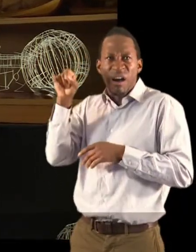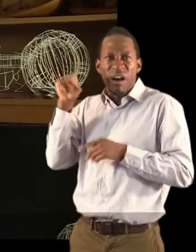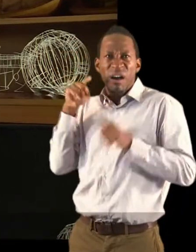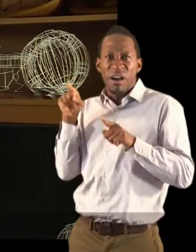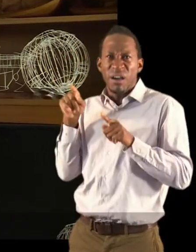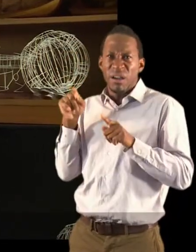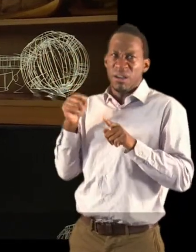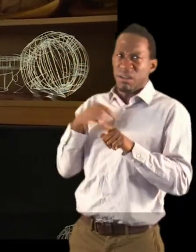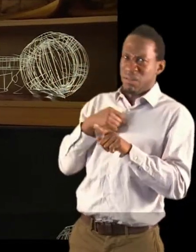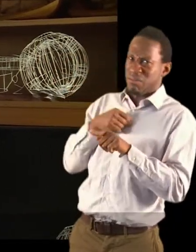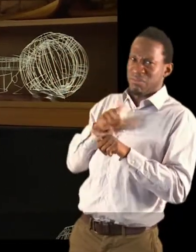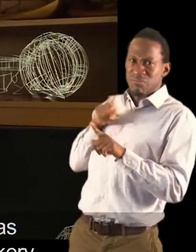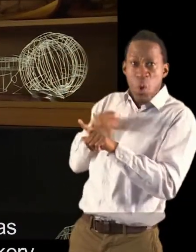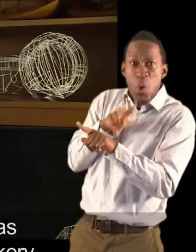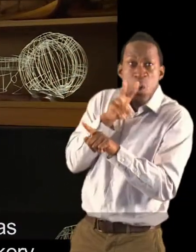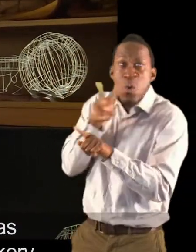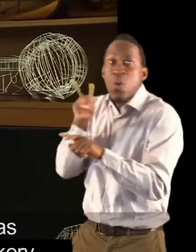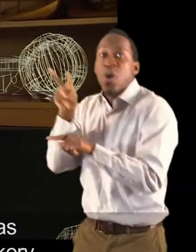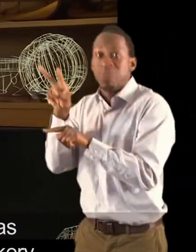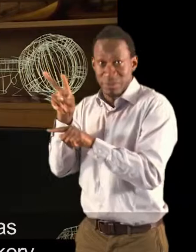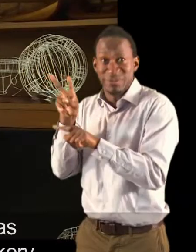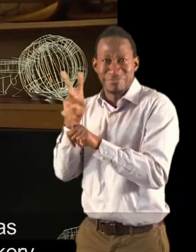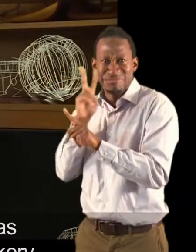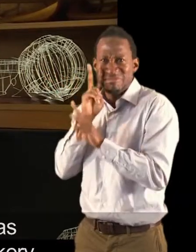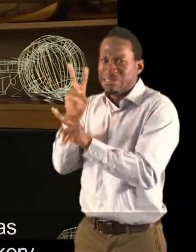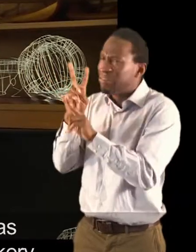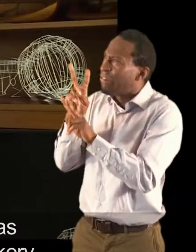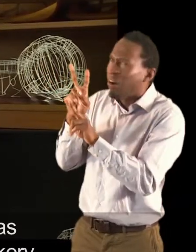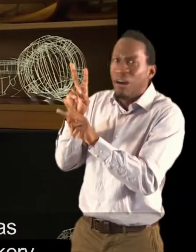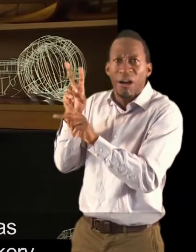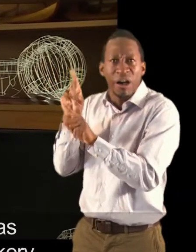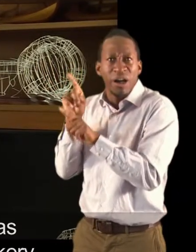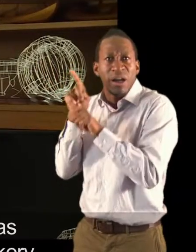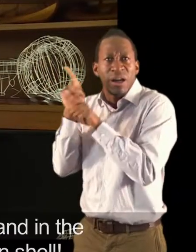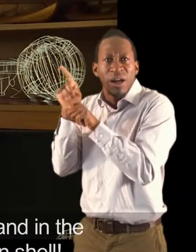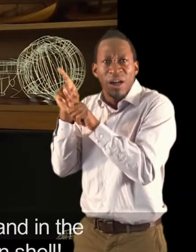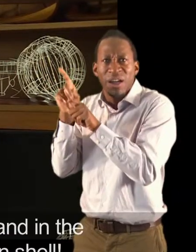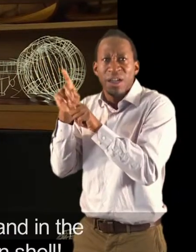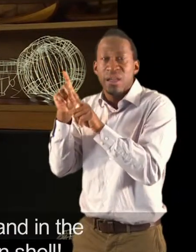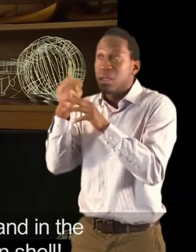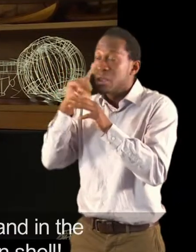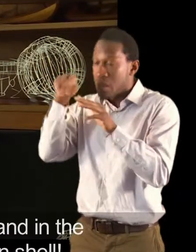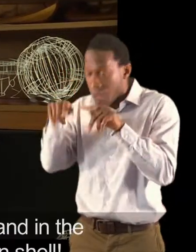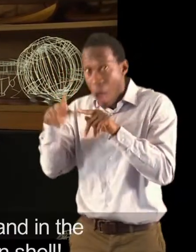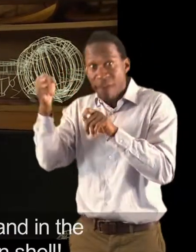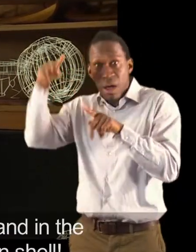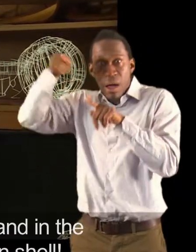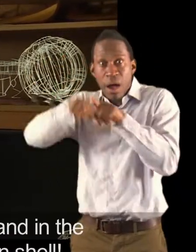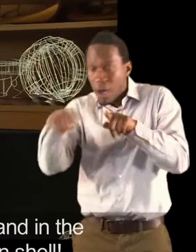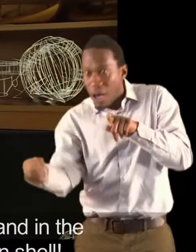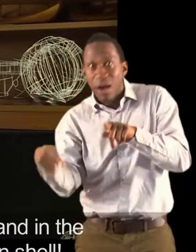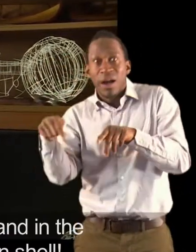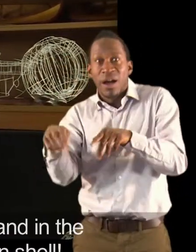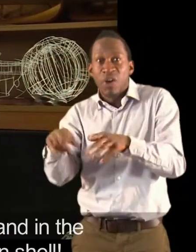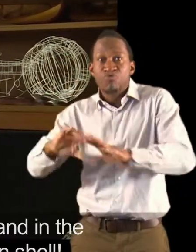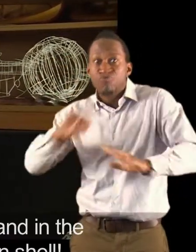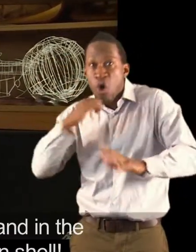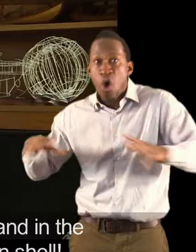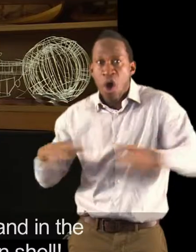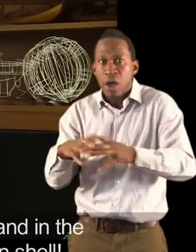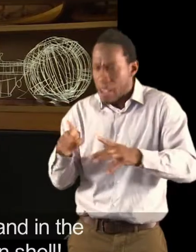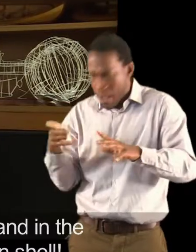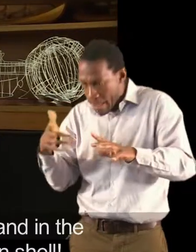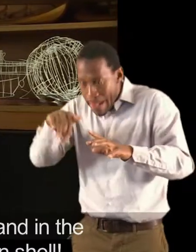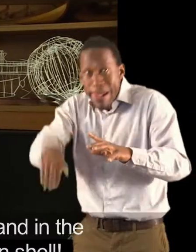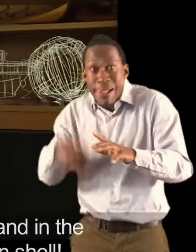And he followed one of them up just to see what it was, and it went into the rockery. So he dug into the rockery, and in the rockery he found